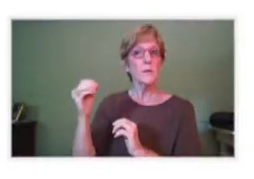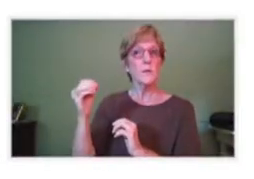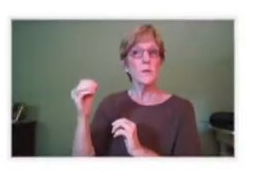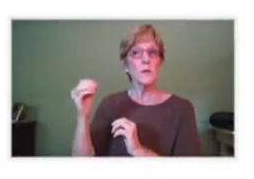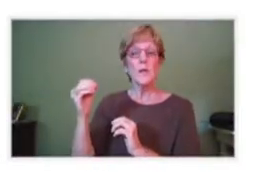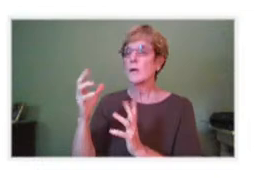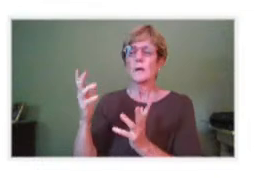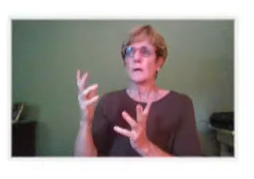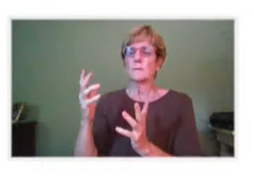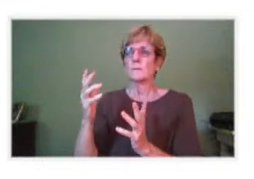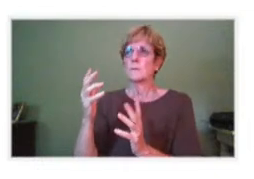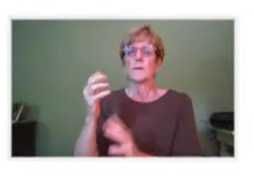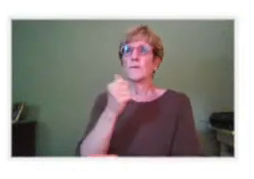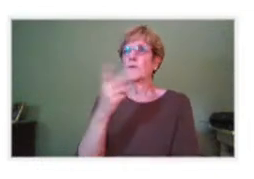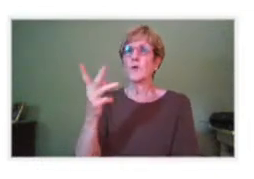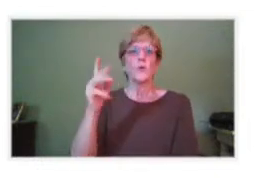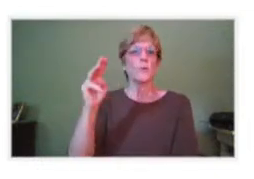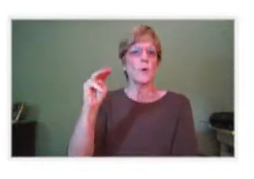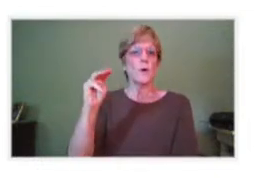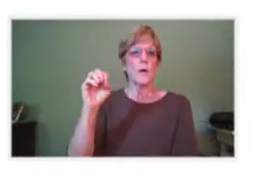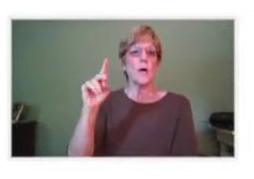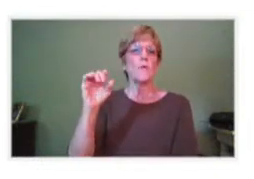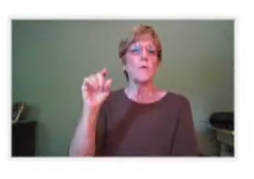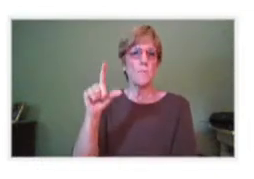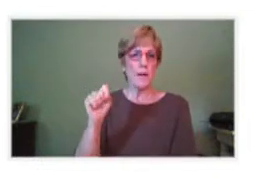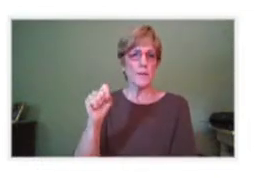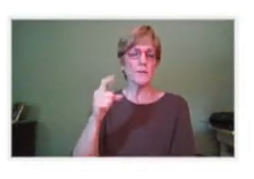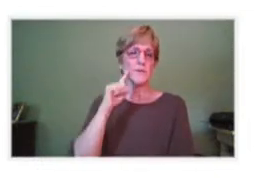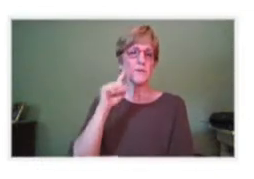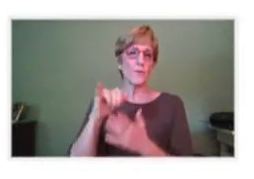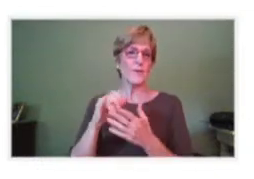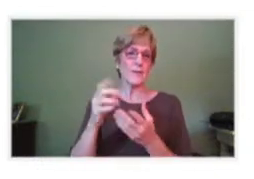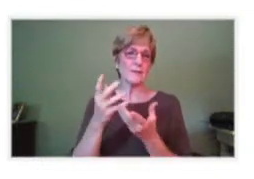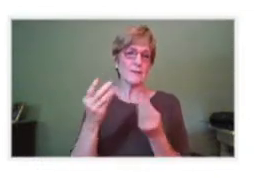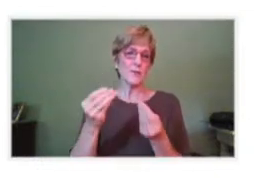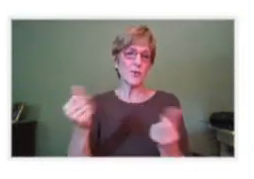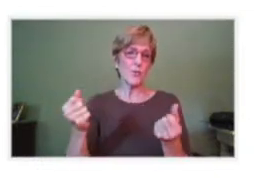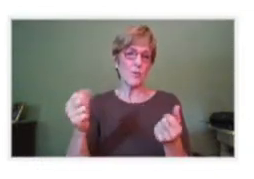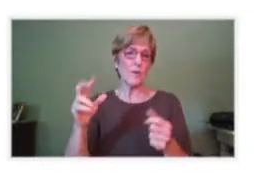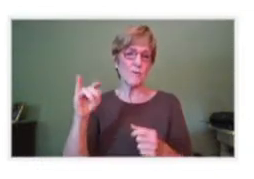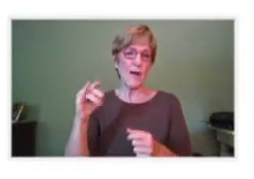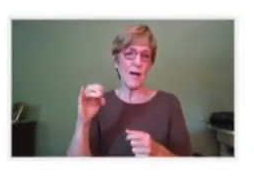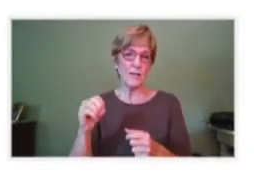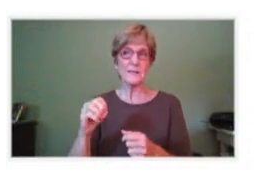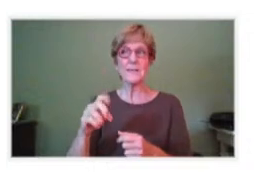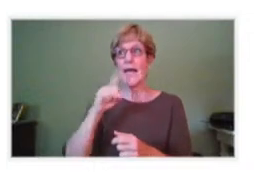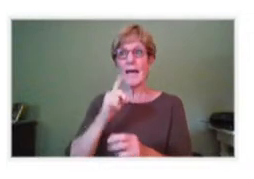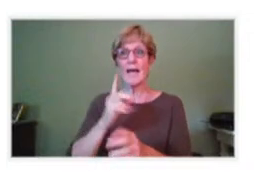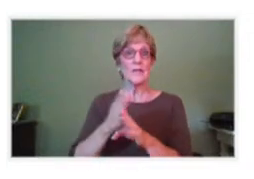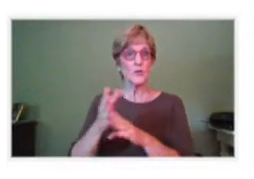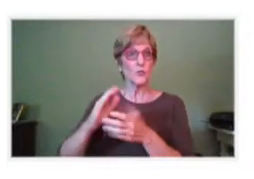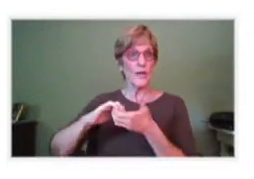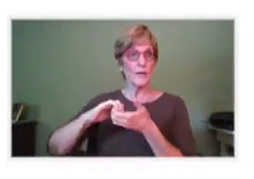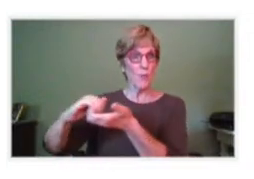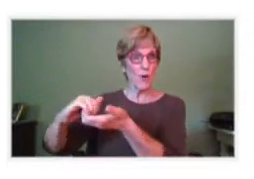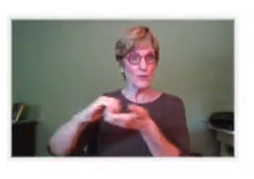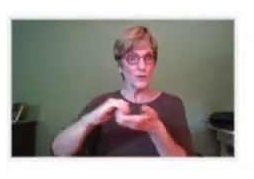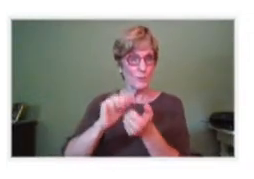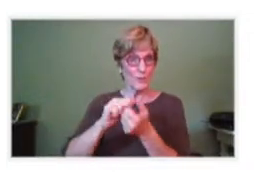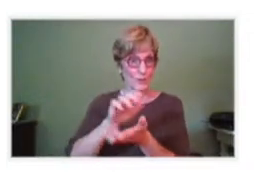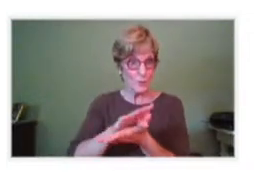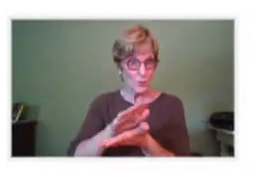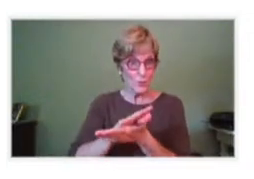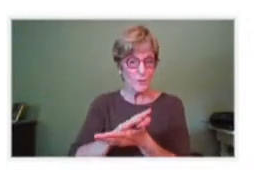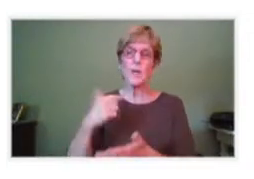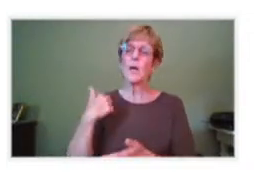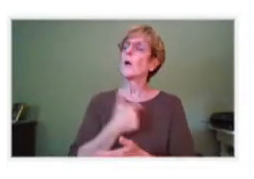very few of the models that have been, of the Cure Violence models that have been implemented in the United States have a direct partnership with their school system. And so we're excited